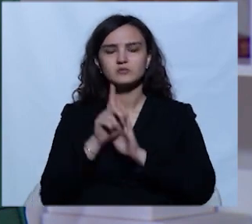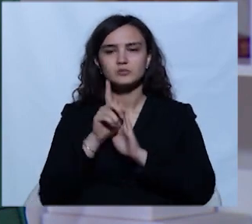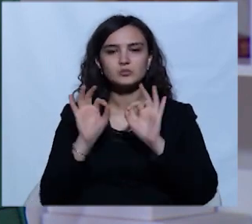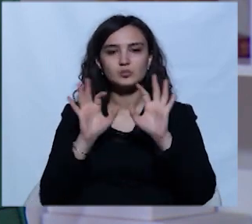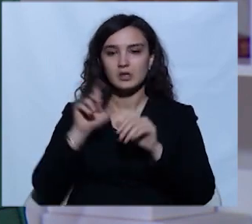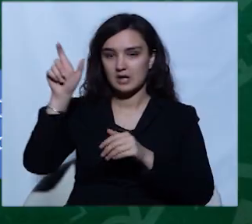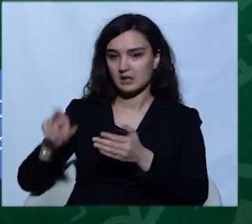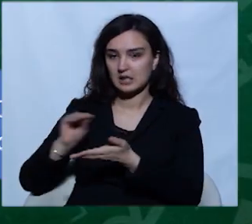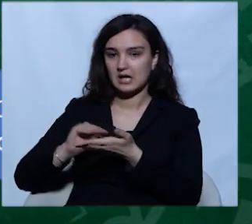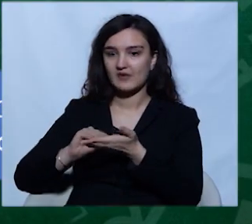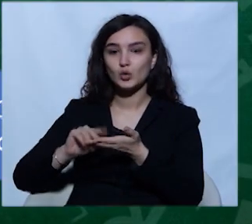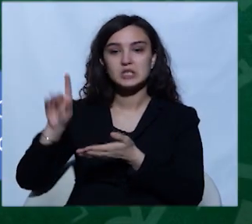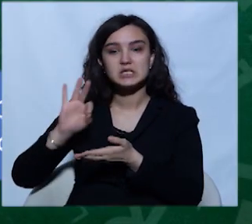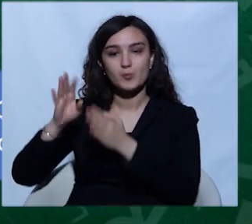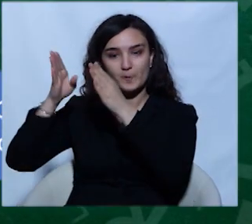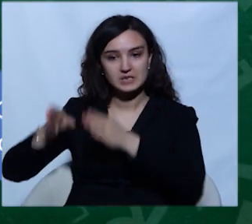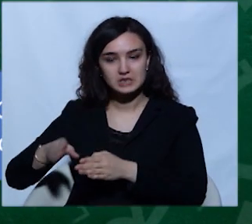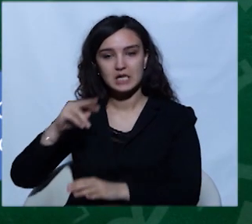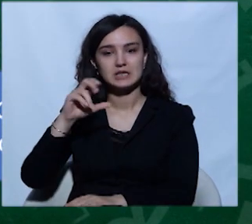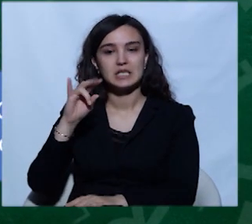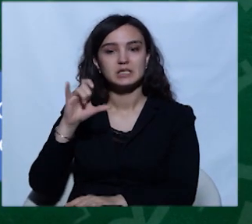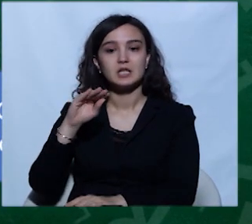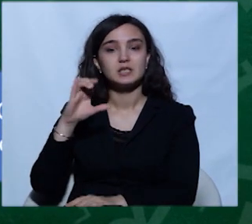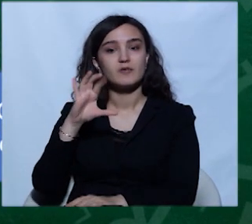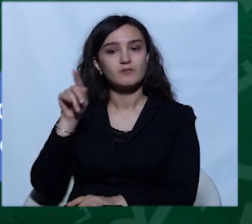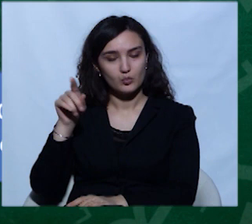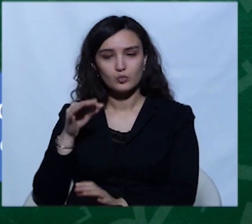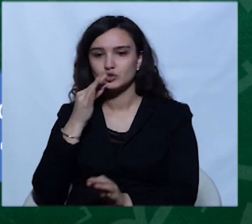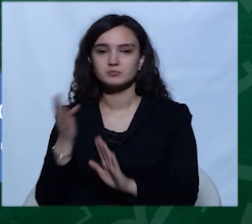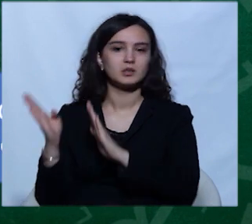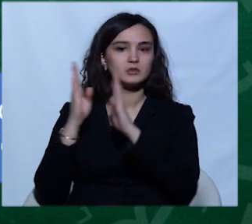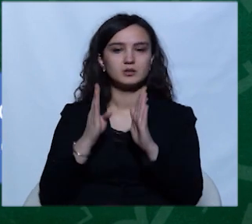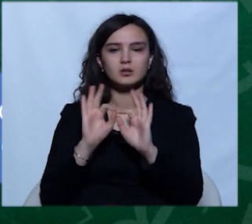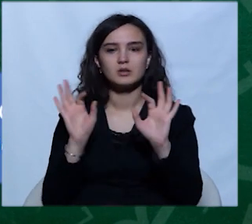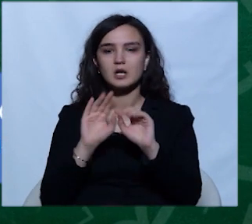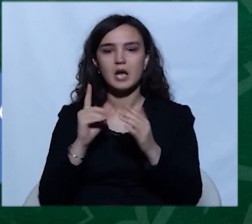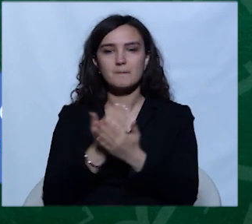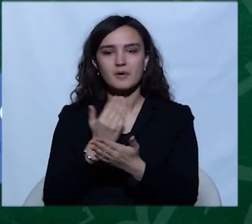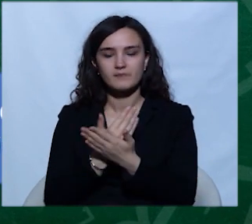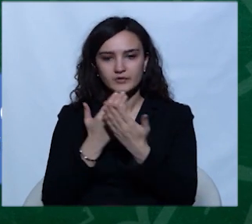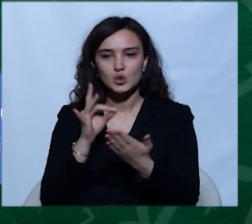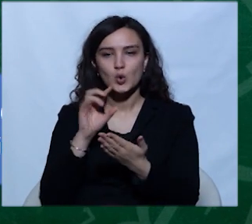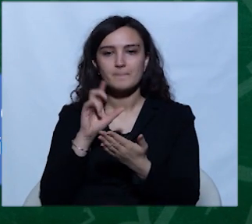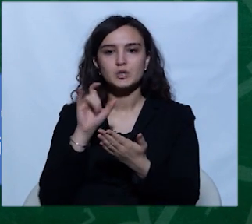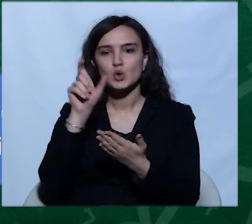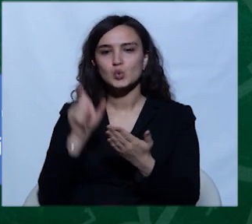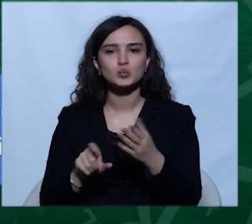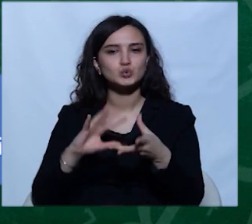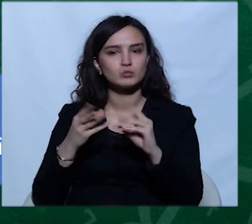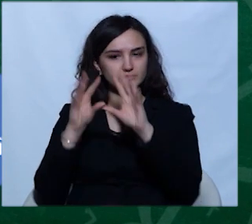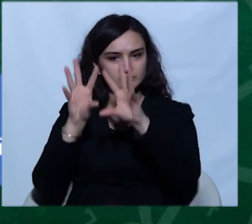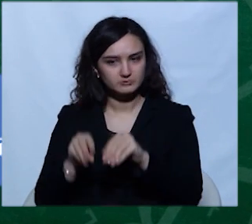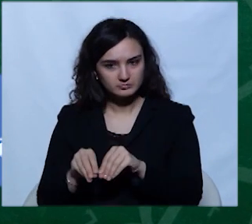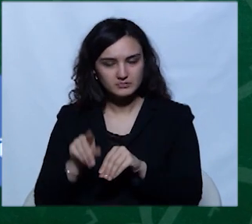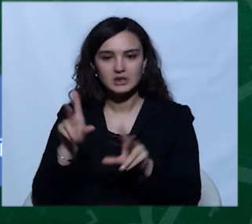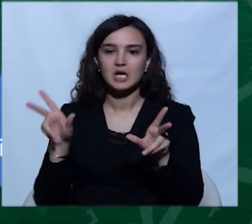author information, Daniel Defoe. We moved on to the summary. What is Robinson Crusoe all about?